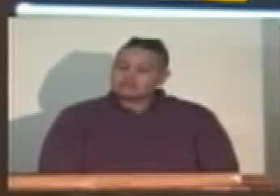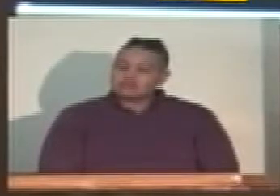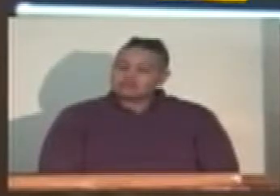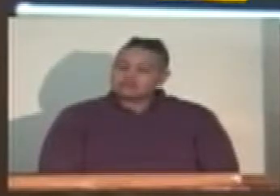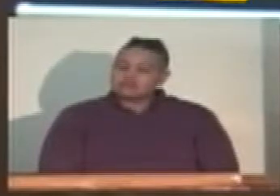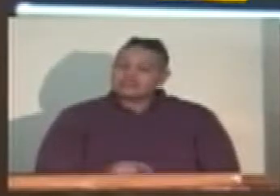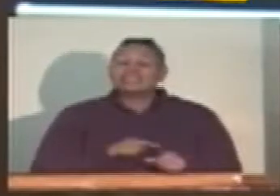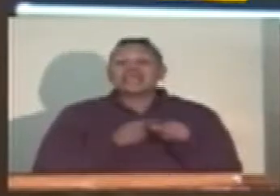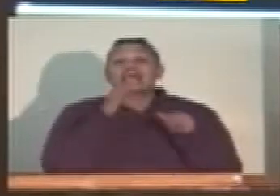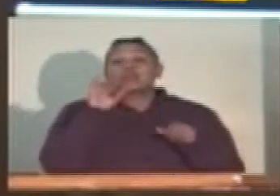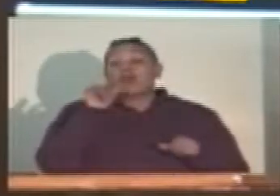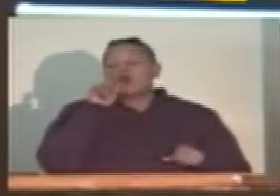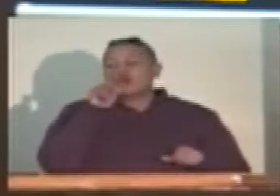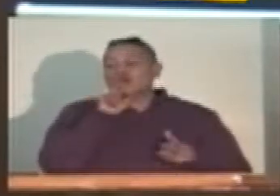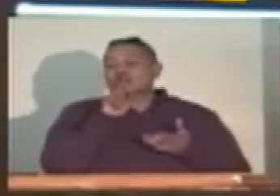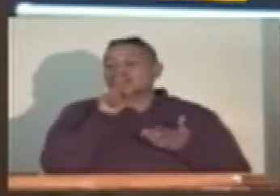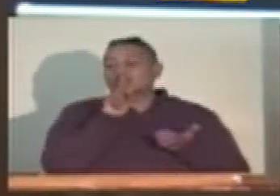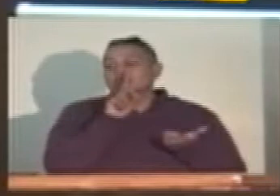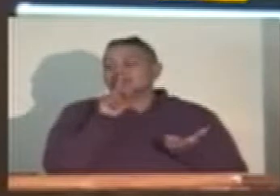by the minister from